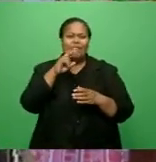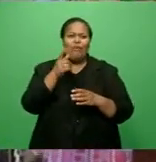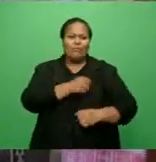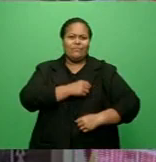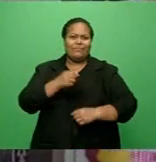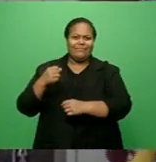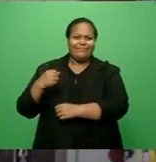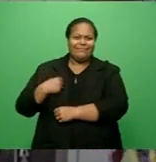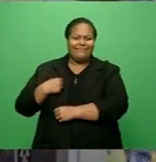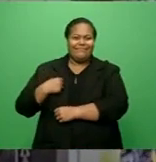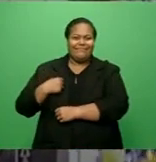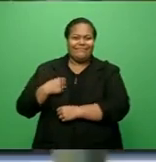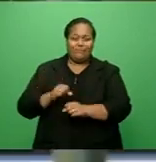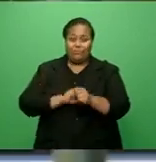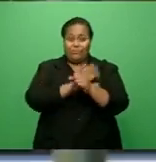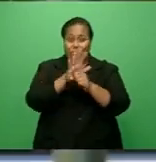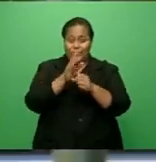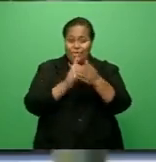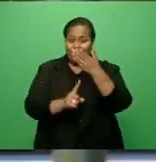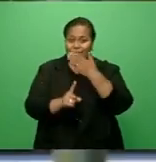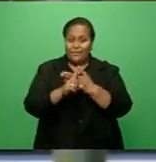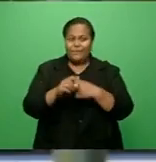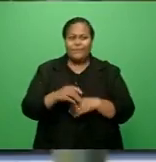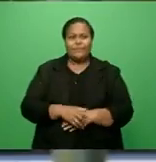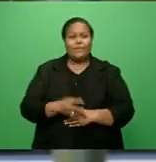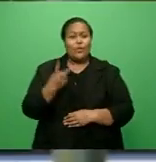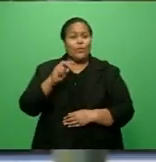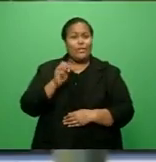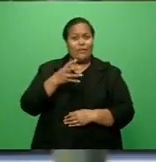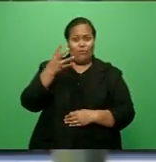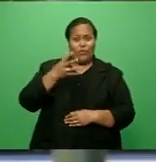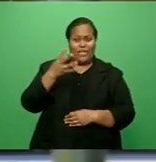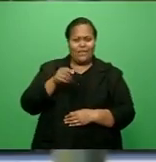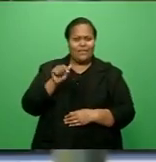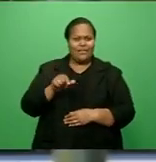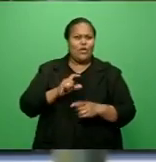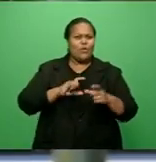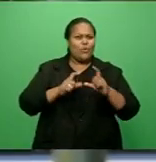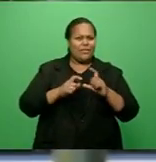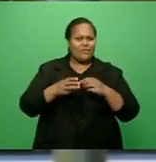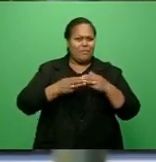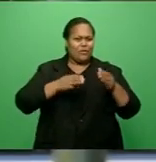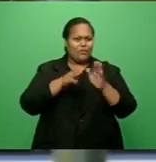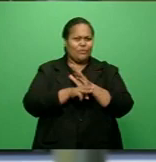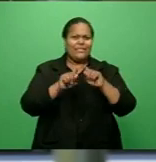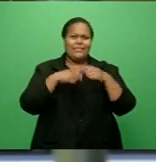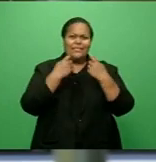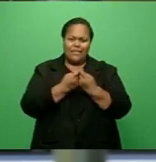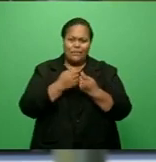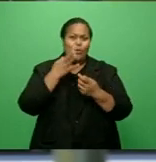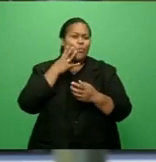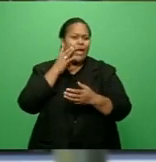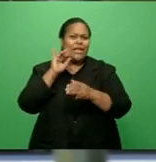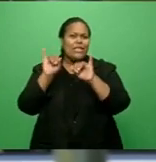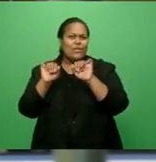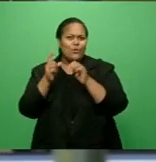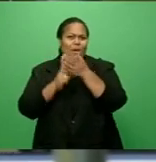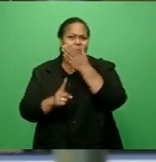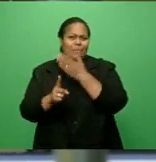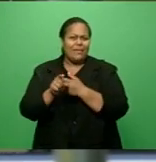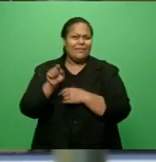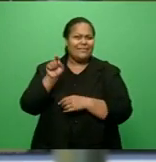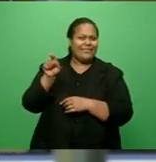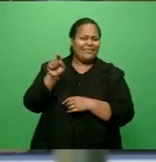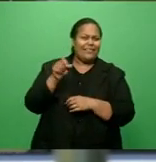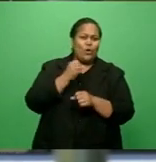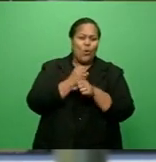In 2014, the crisis management team was stationed here during the hostage incident in Golan, and since 19